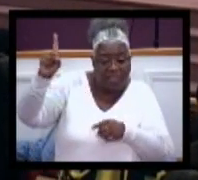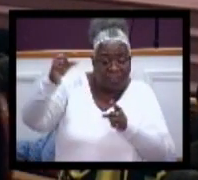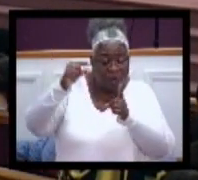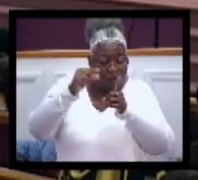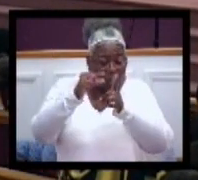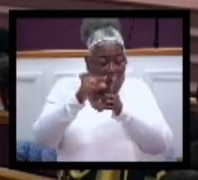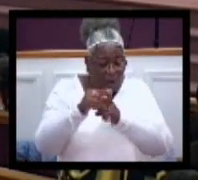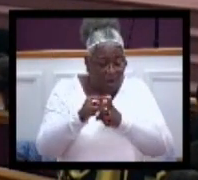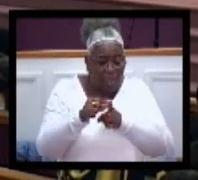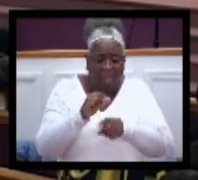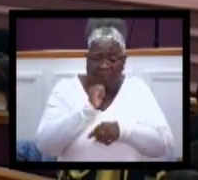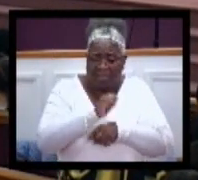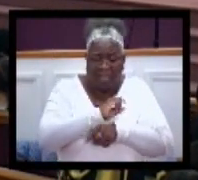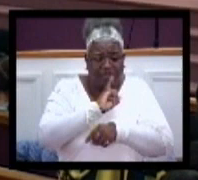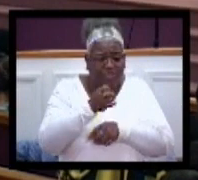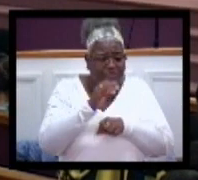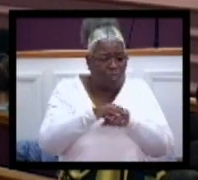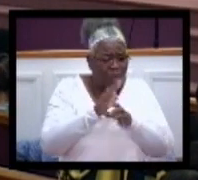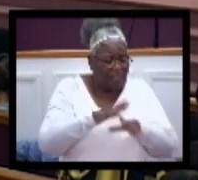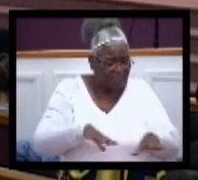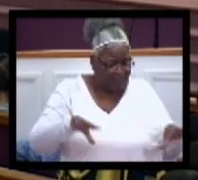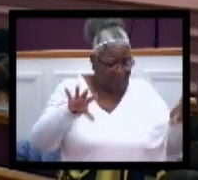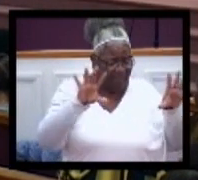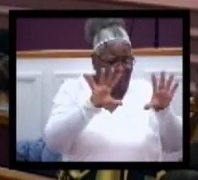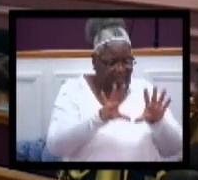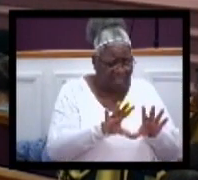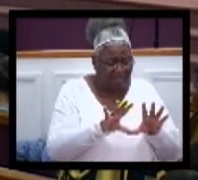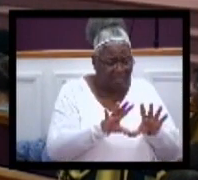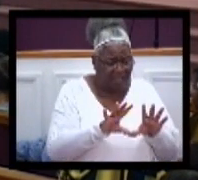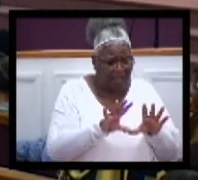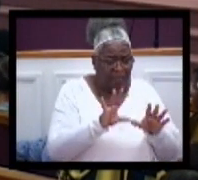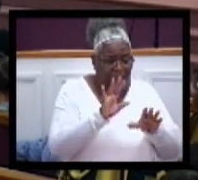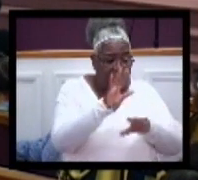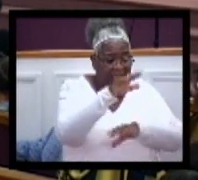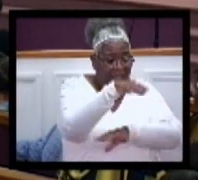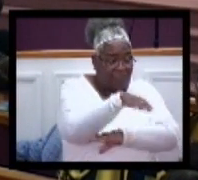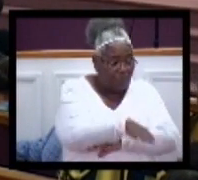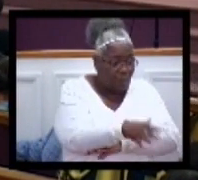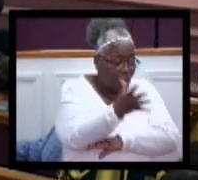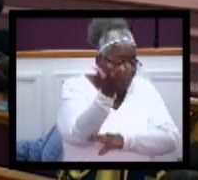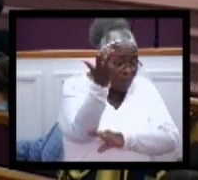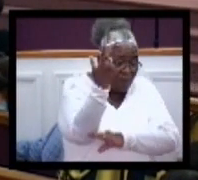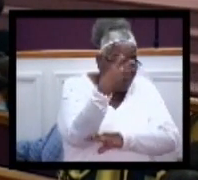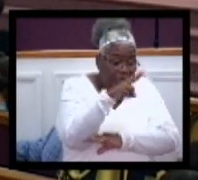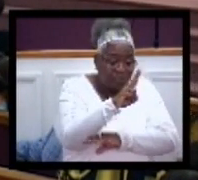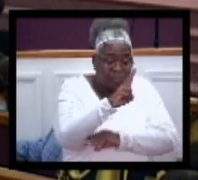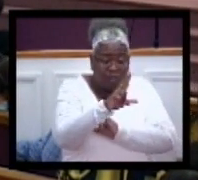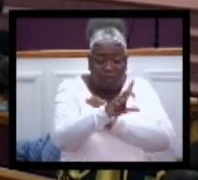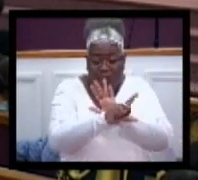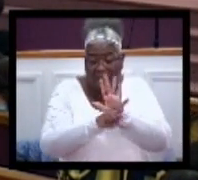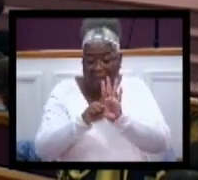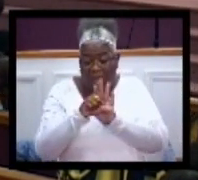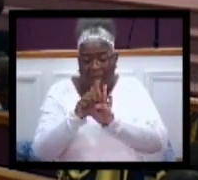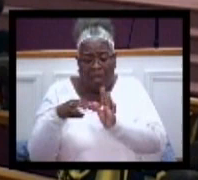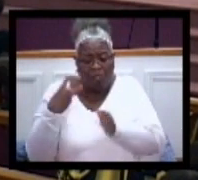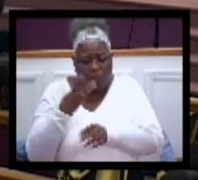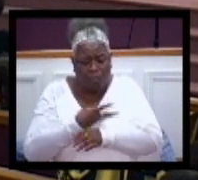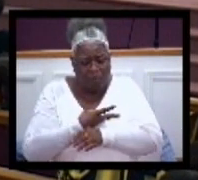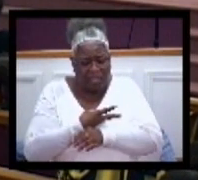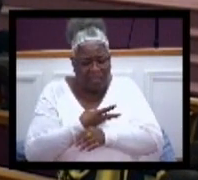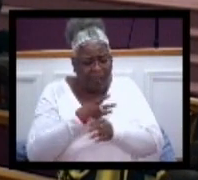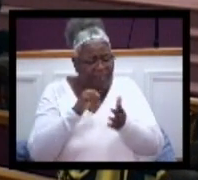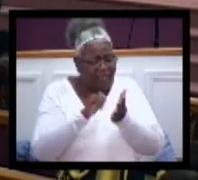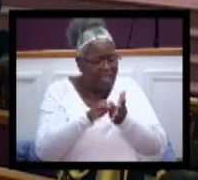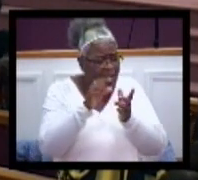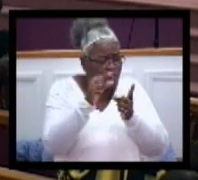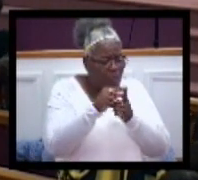word, not just on Sunday afternoon for 2 hours. We need that